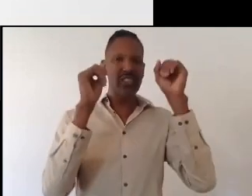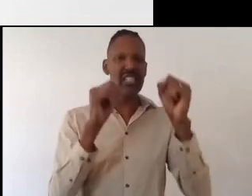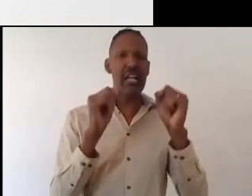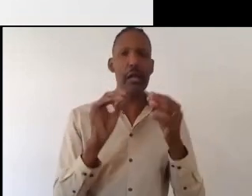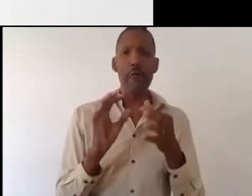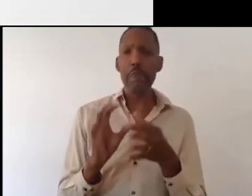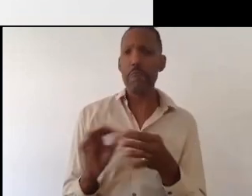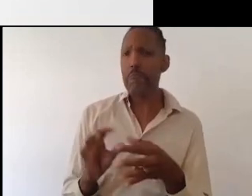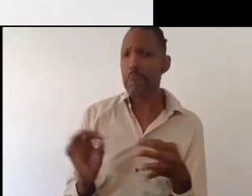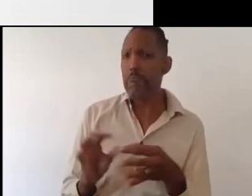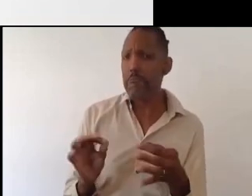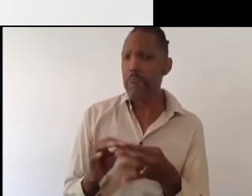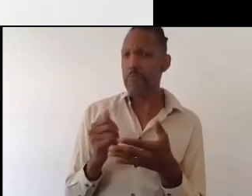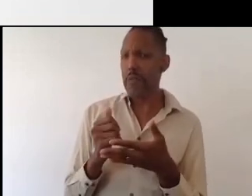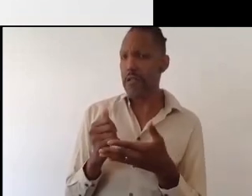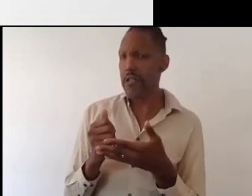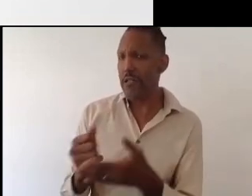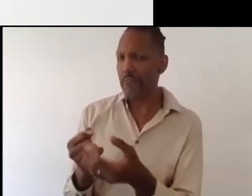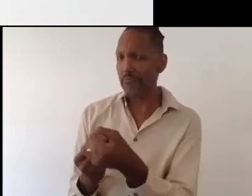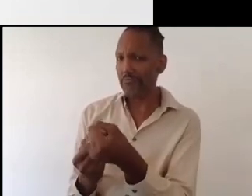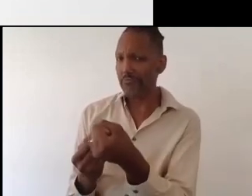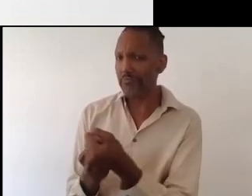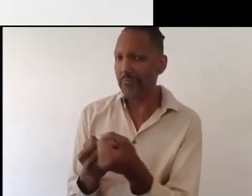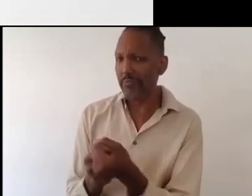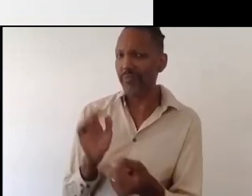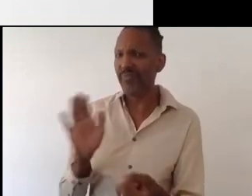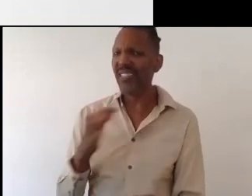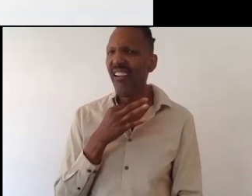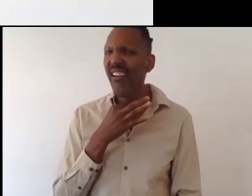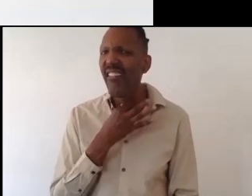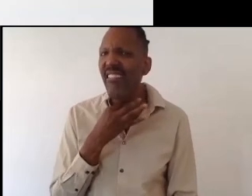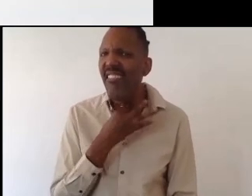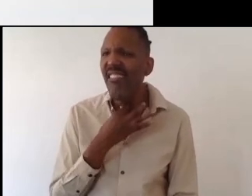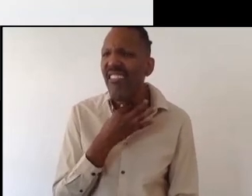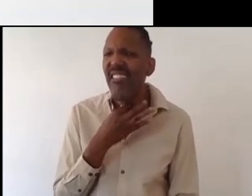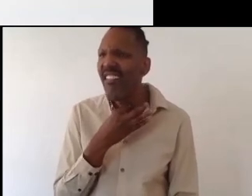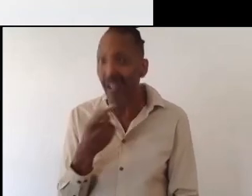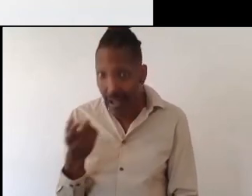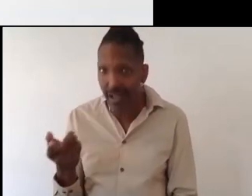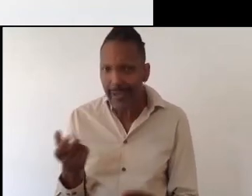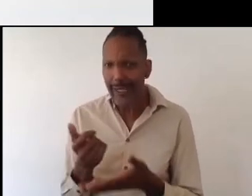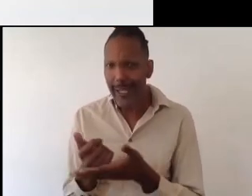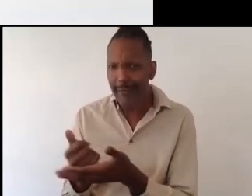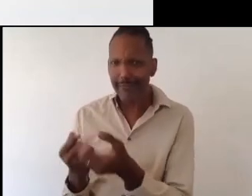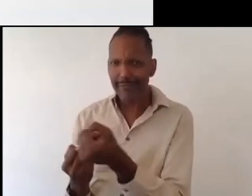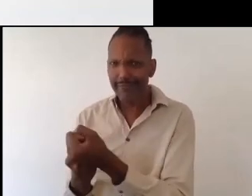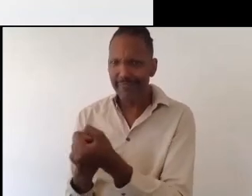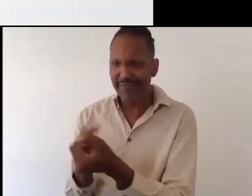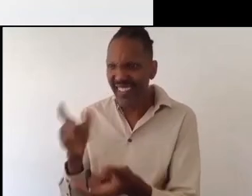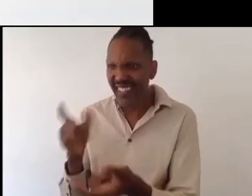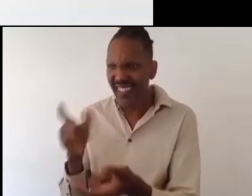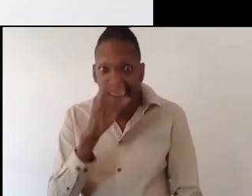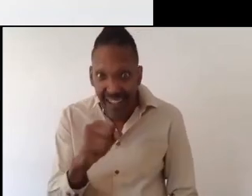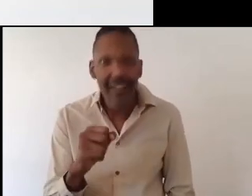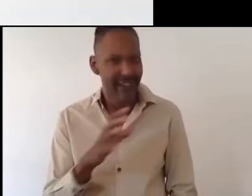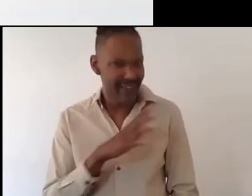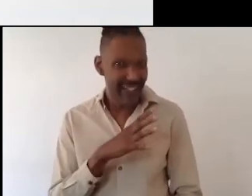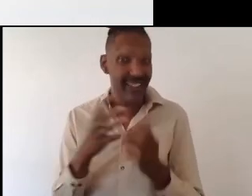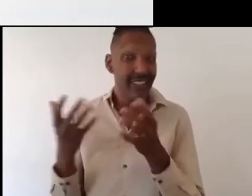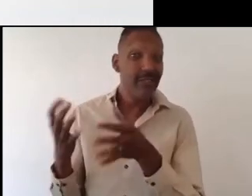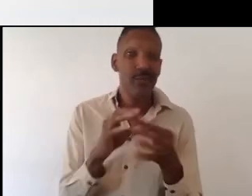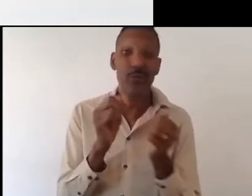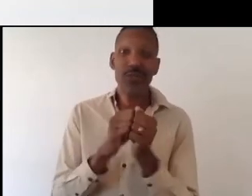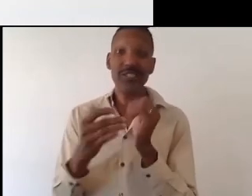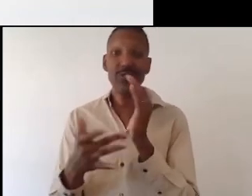the adults can help and support children's natural curiosity and their natural interest in engaging